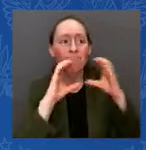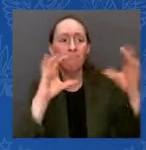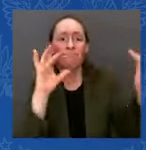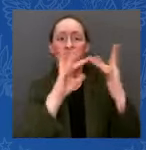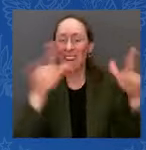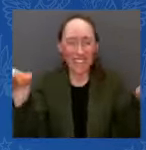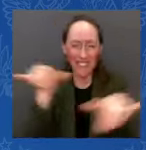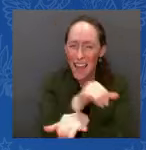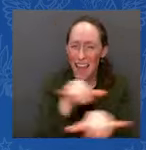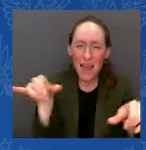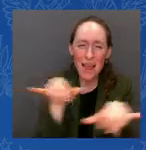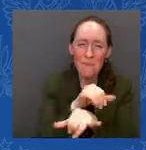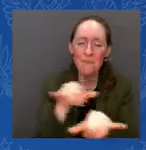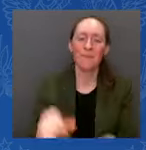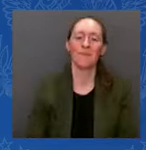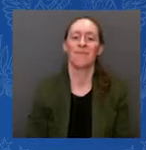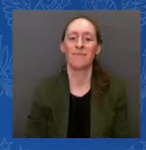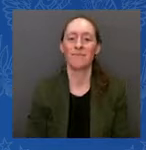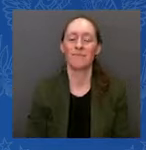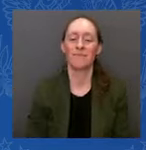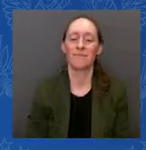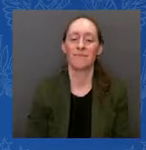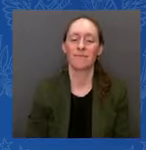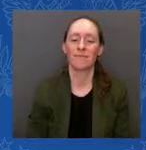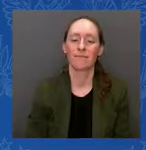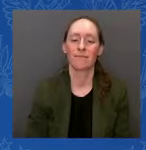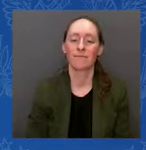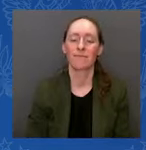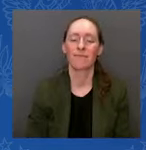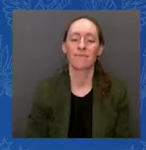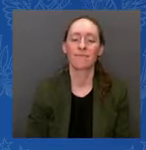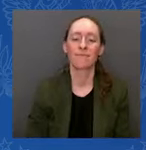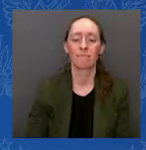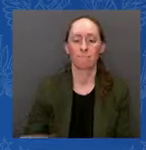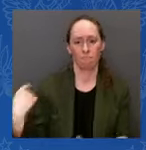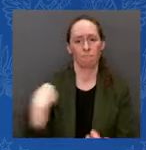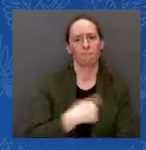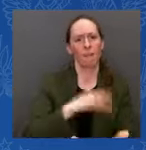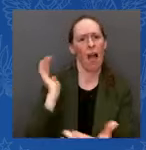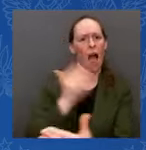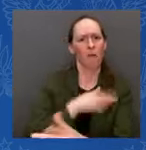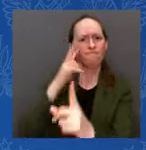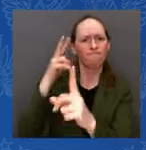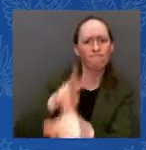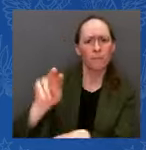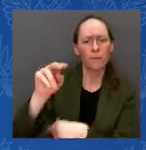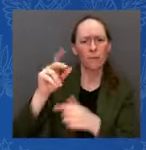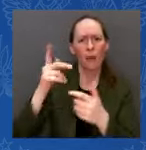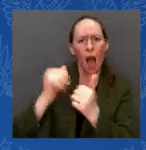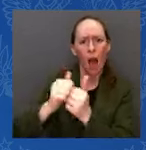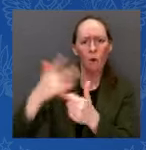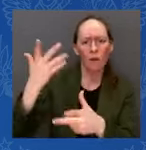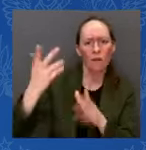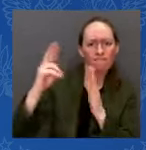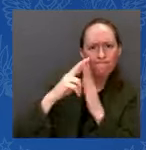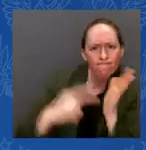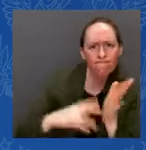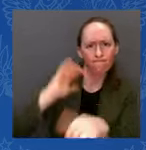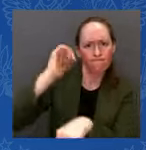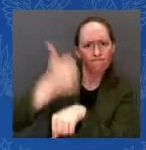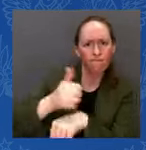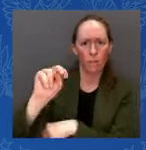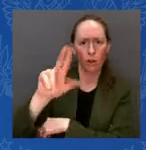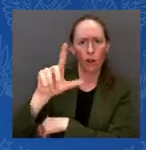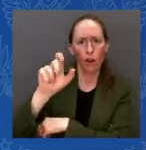non-proliferation. This is a powerful partnership. For the first time ever, it will mean three fleets of